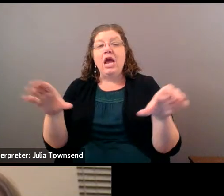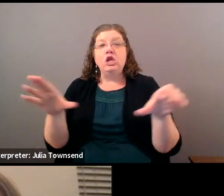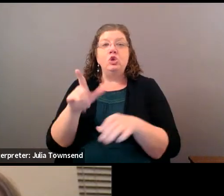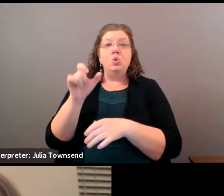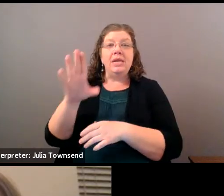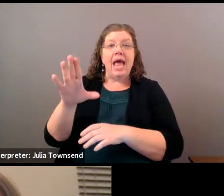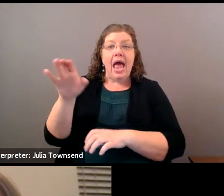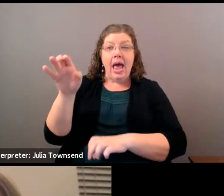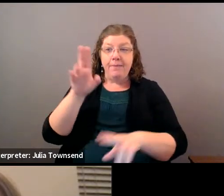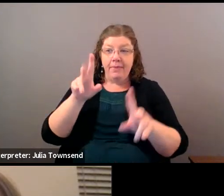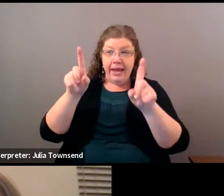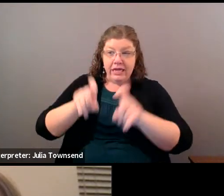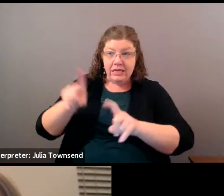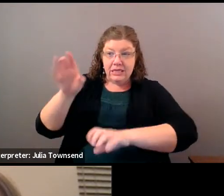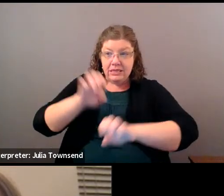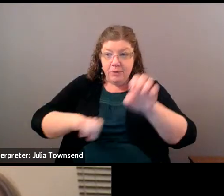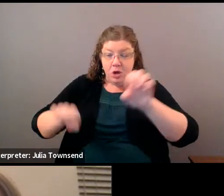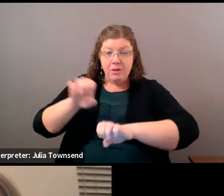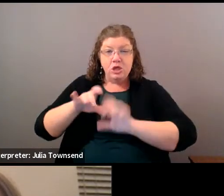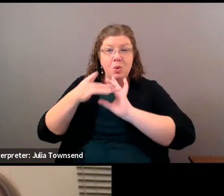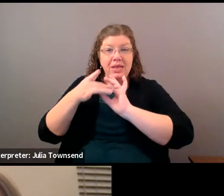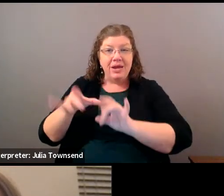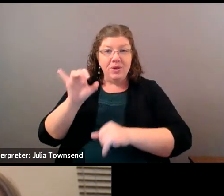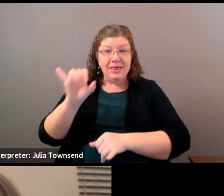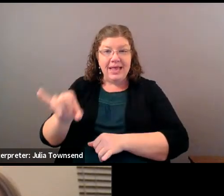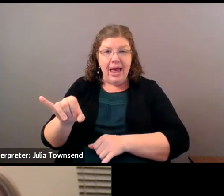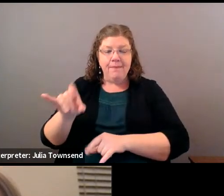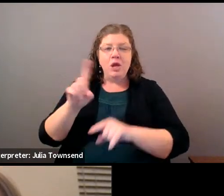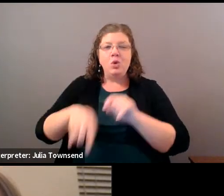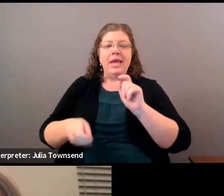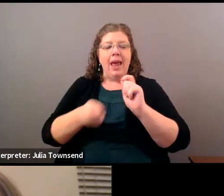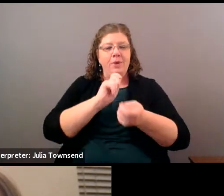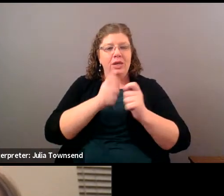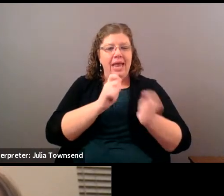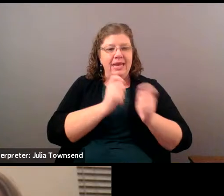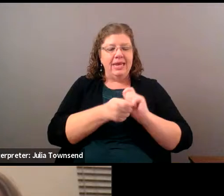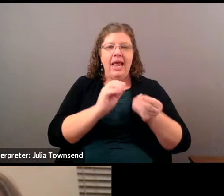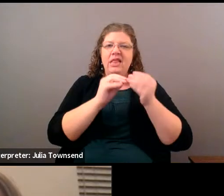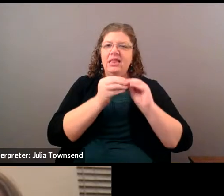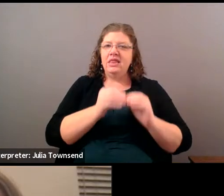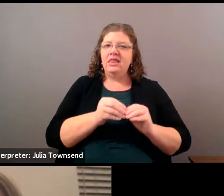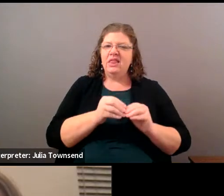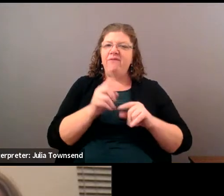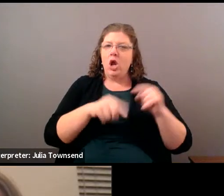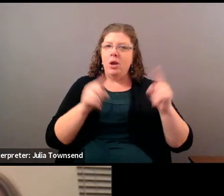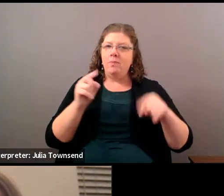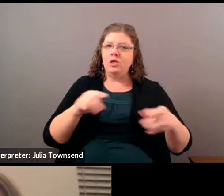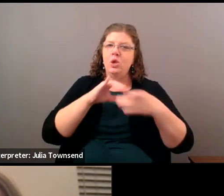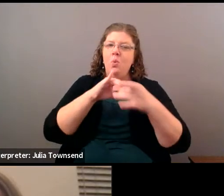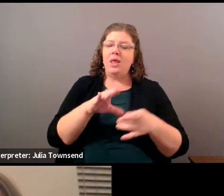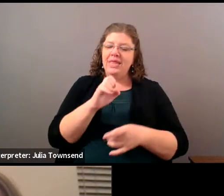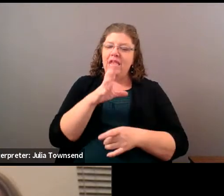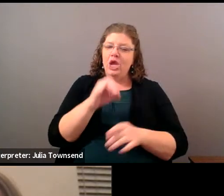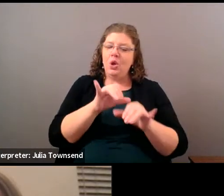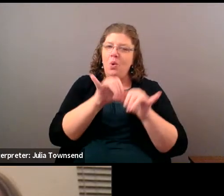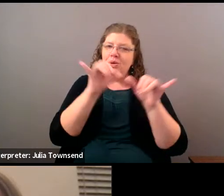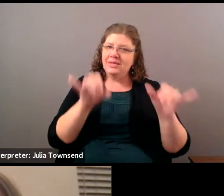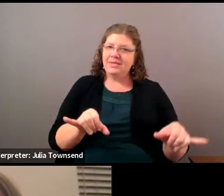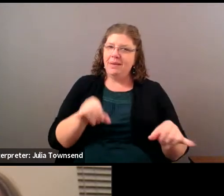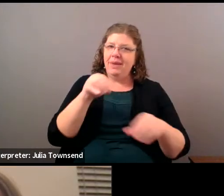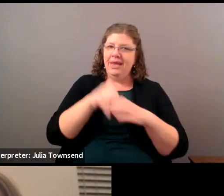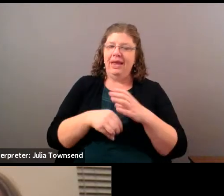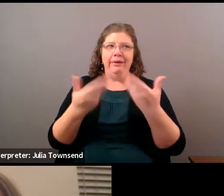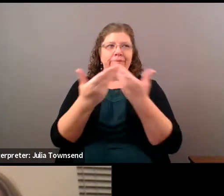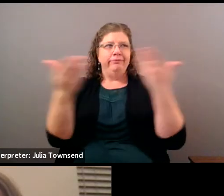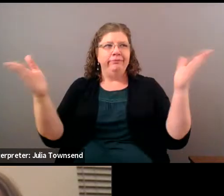experiments related to those phenomenon, but you can't manipulate the variables associated with the ecosystem within the 4 walls of the